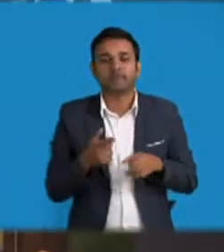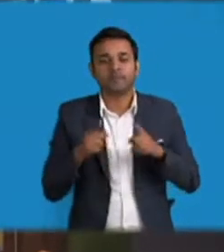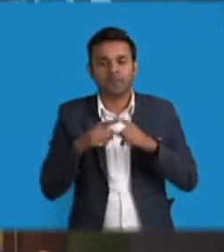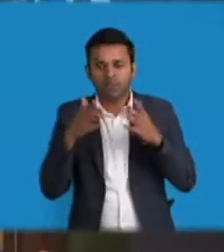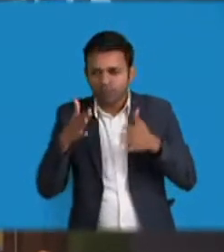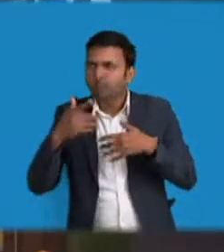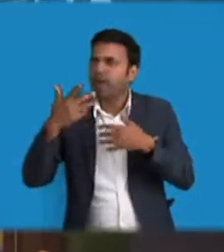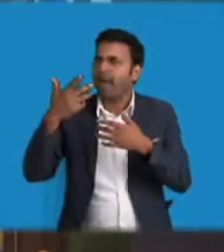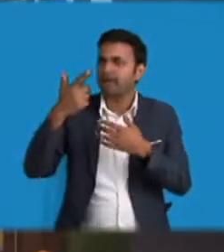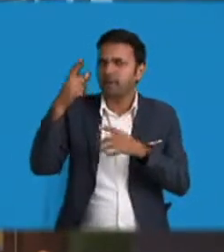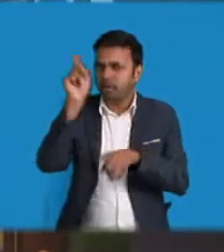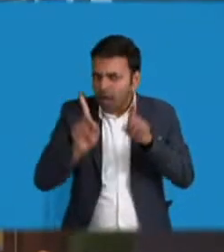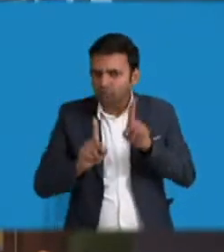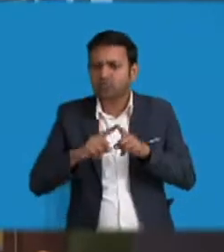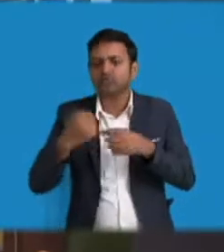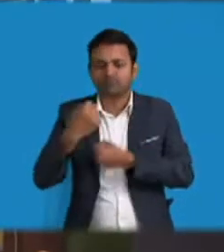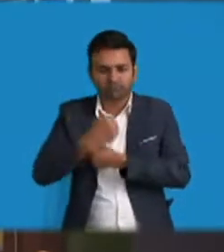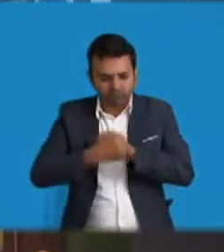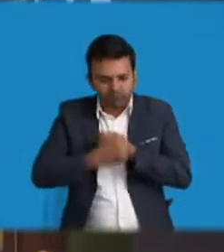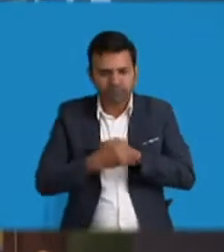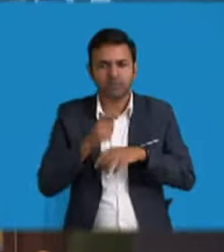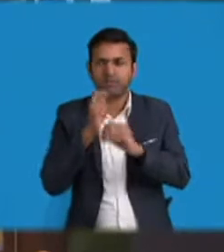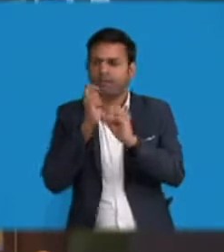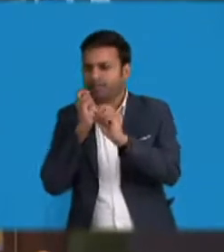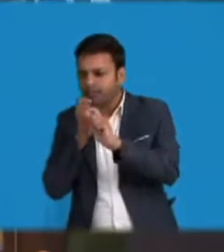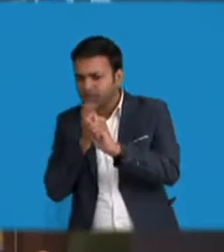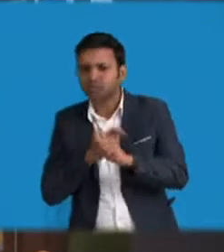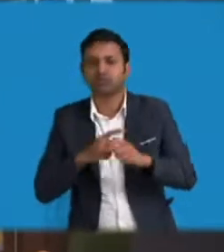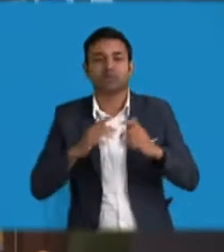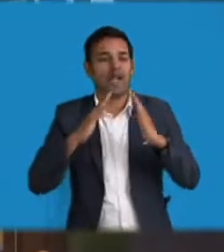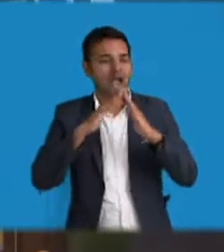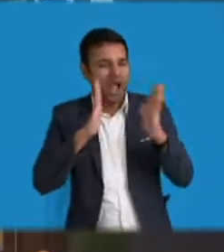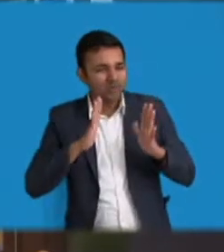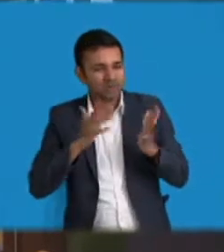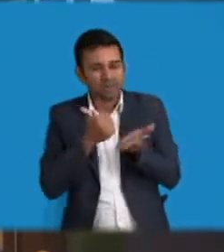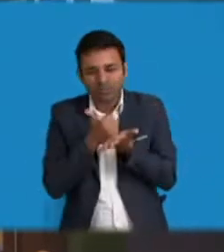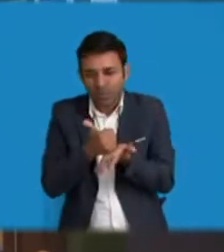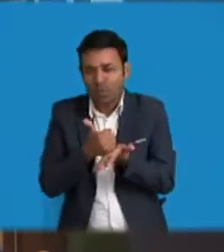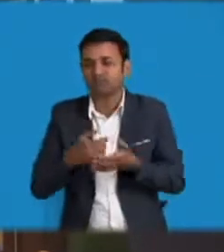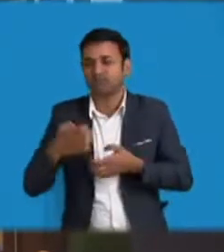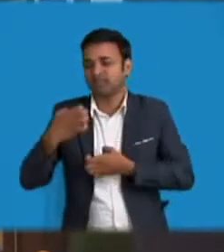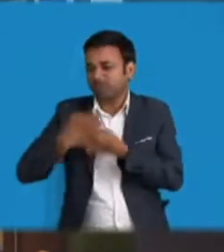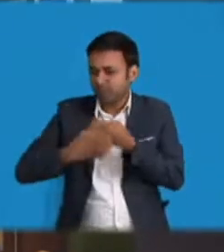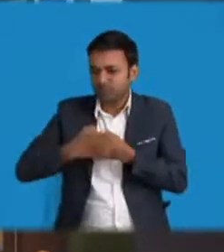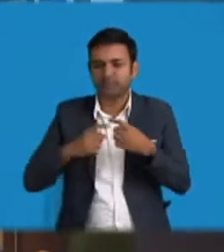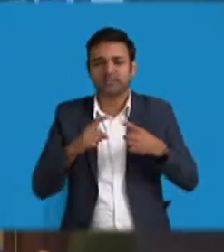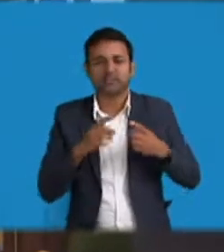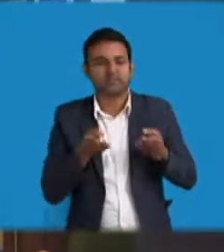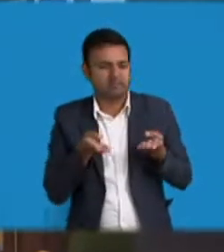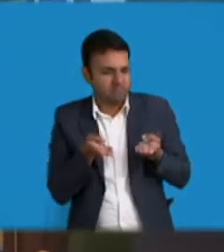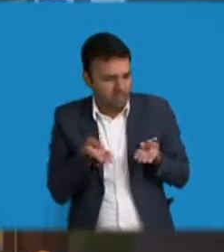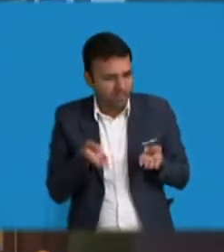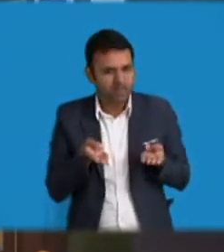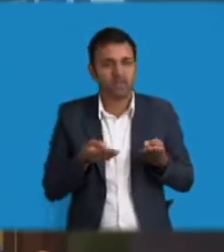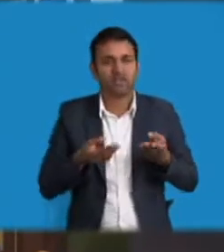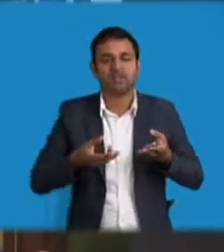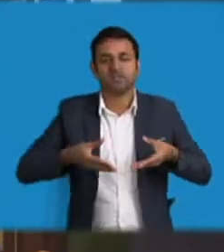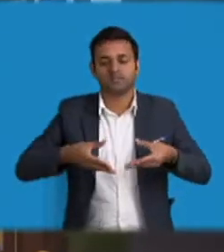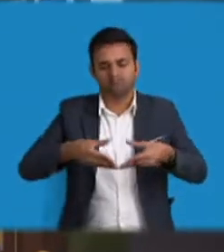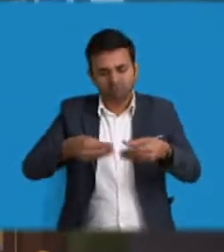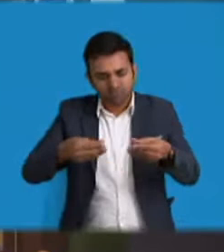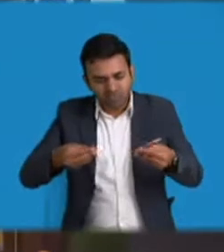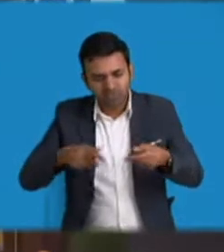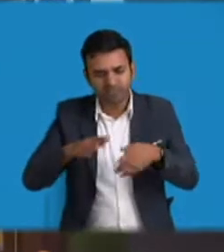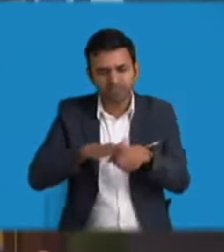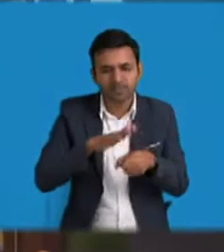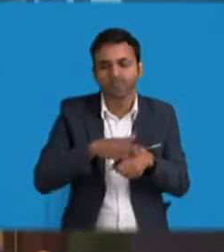construction, carpentry and joinery, and baking and patisserie, and also garment and textiles, Madam Speaker.